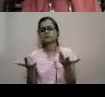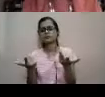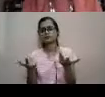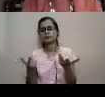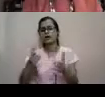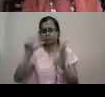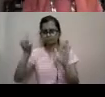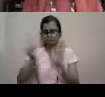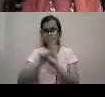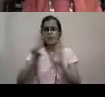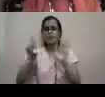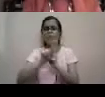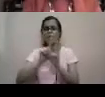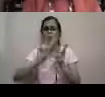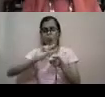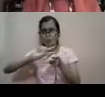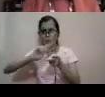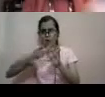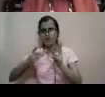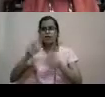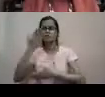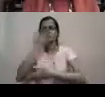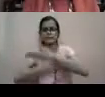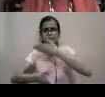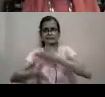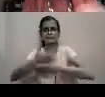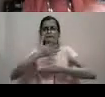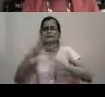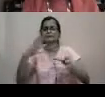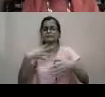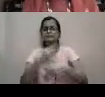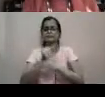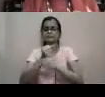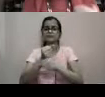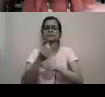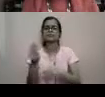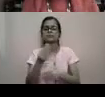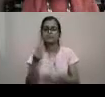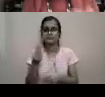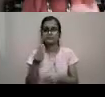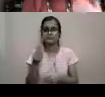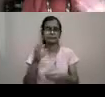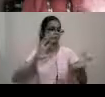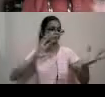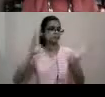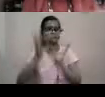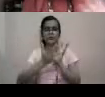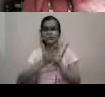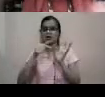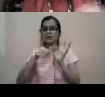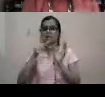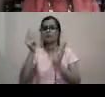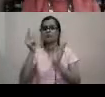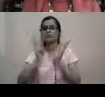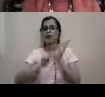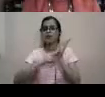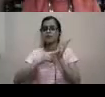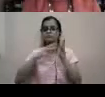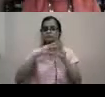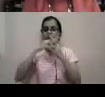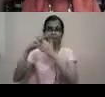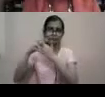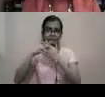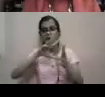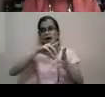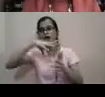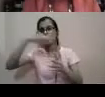legislation that has been enacted here and globally through the UN and I'm sure